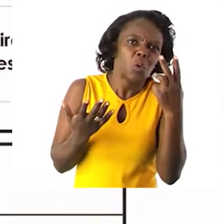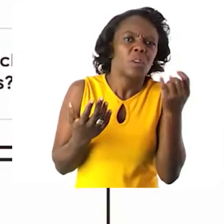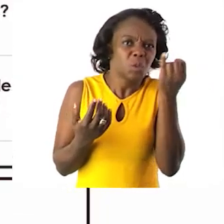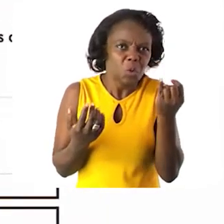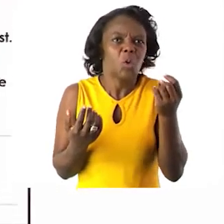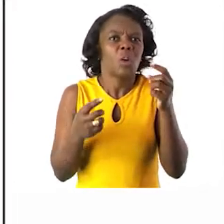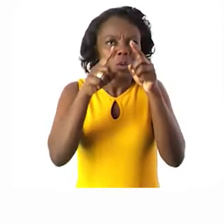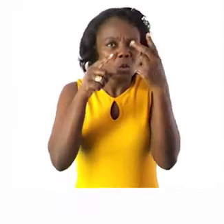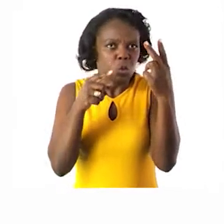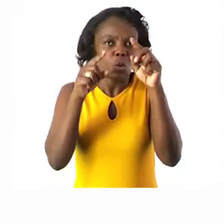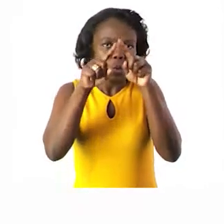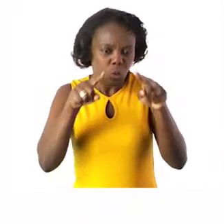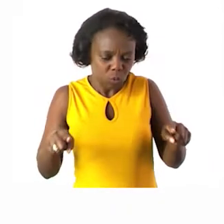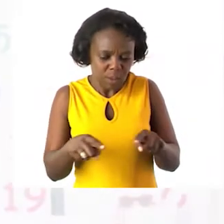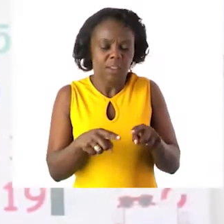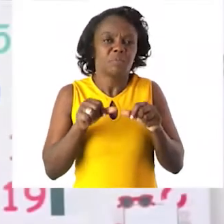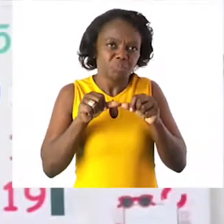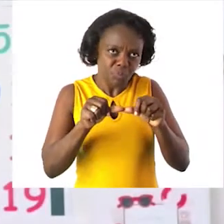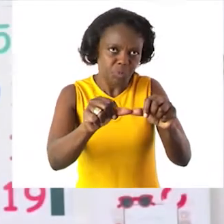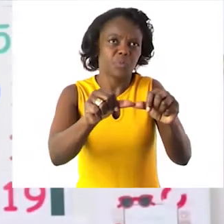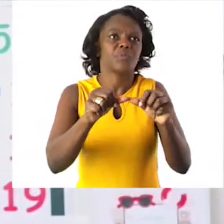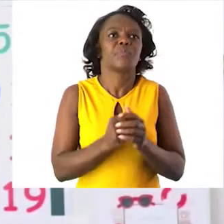the amount of squares that you have counted.